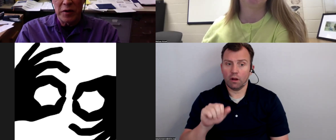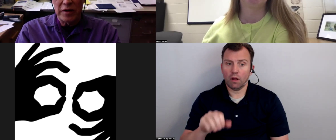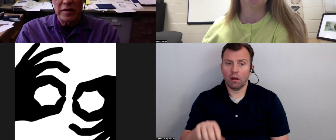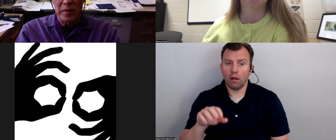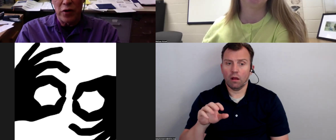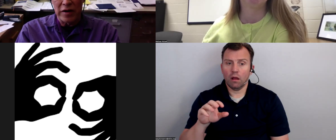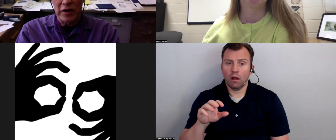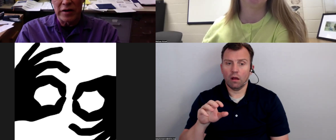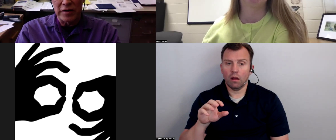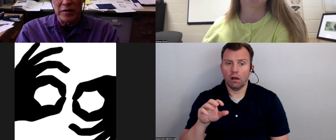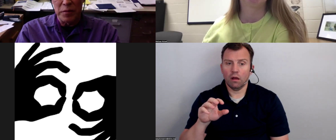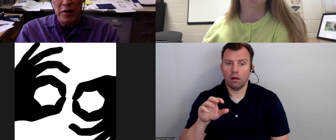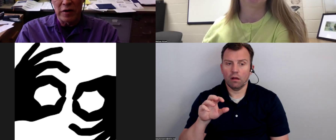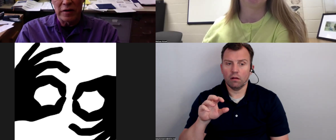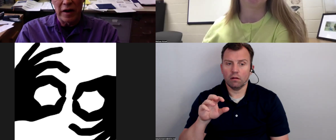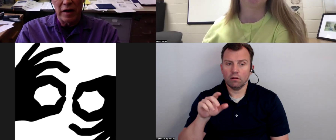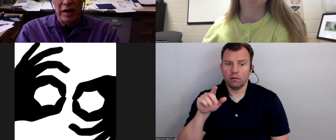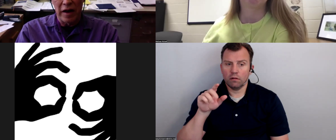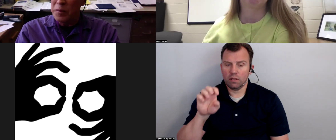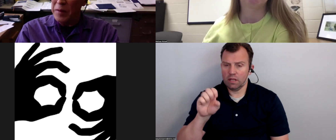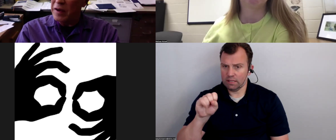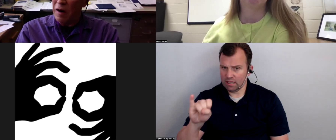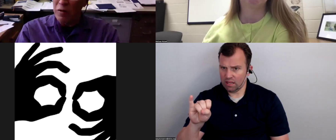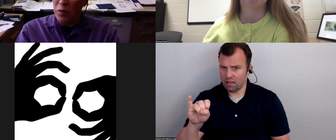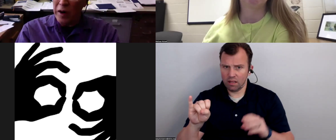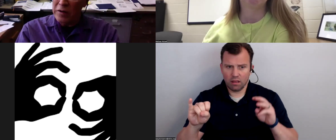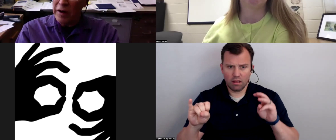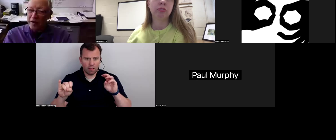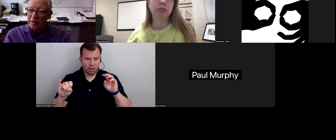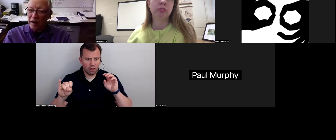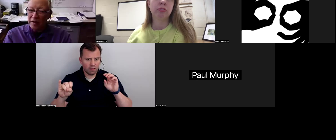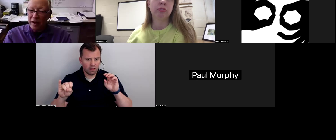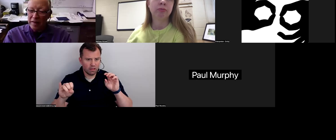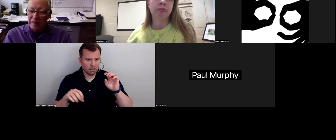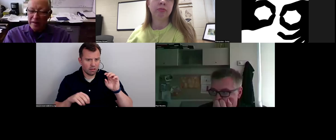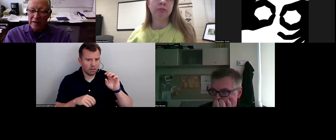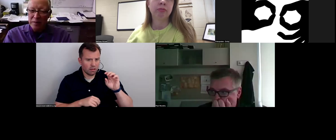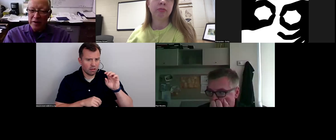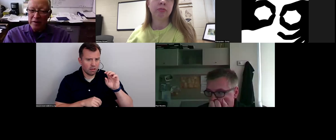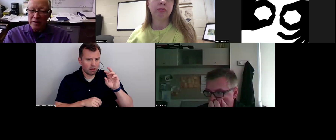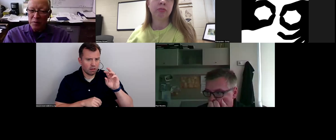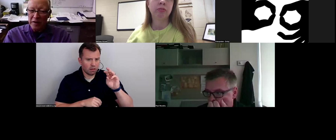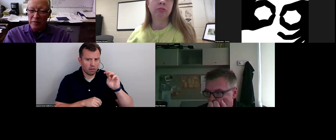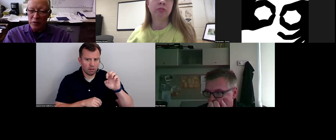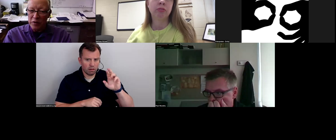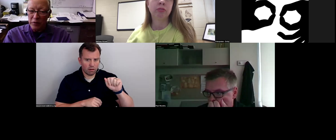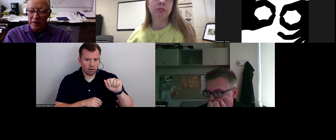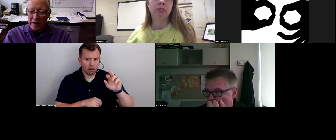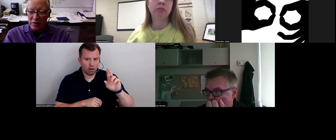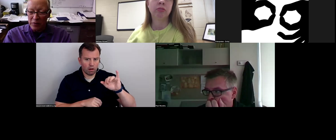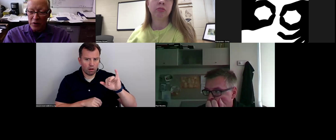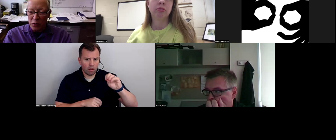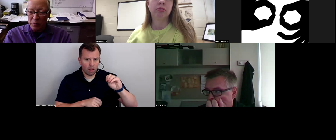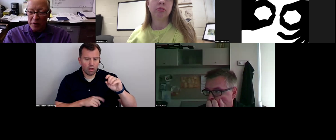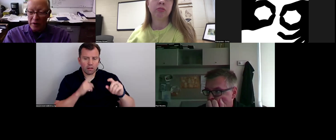can submit the same project as a MIRA and maybe an R01 grant. I think it can be submitted for two different things.